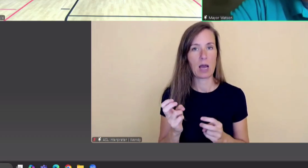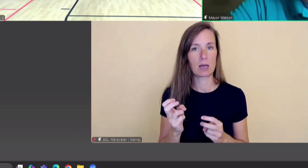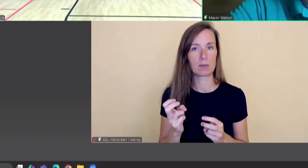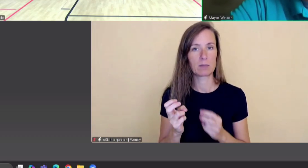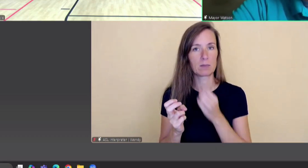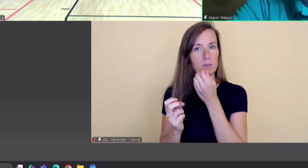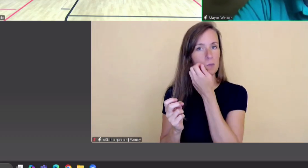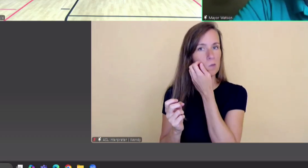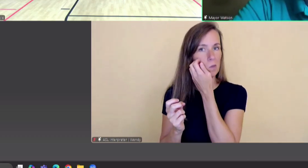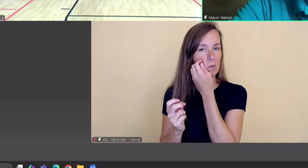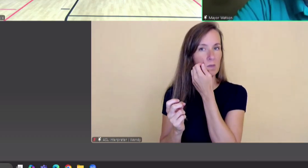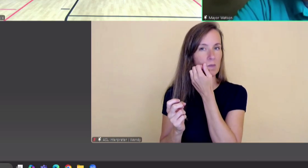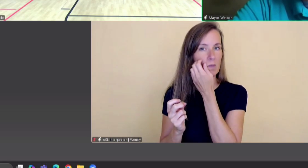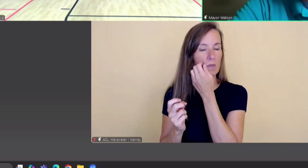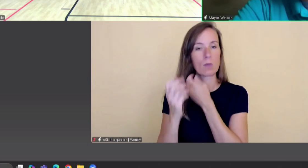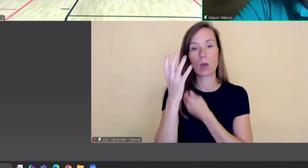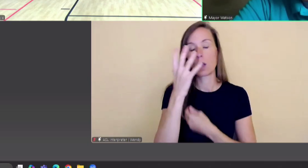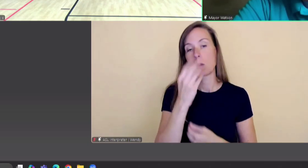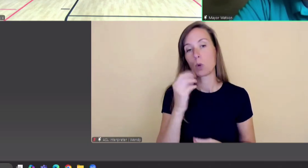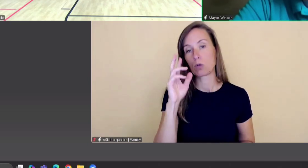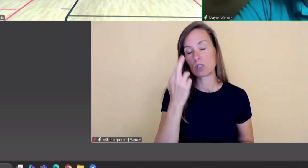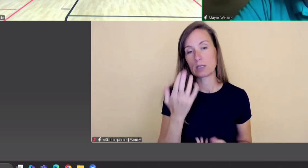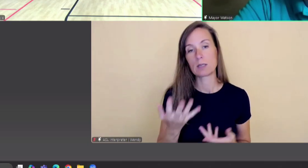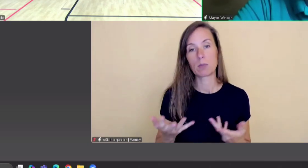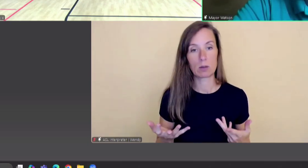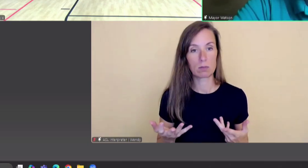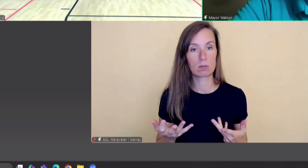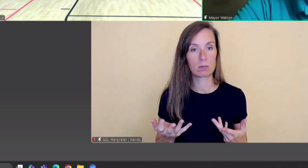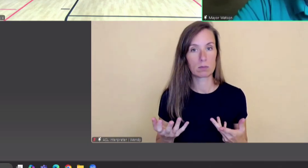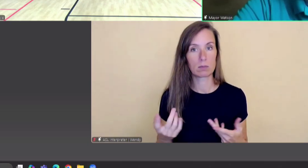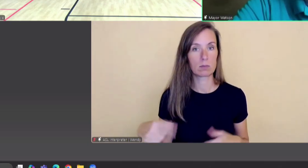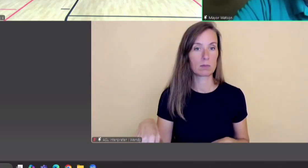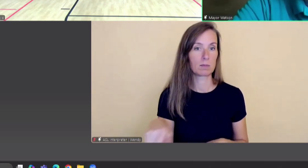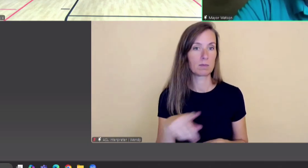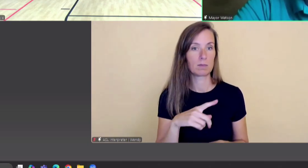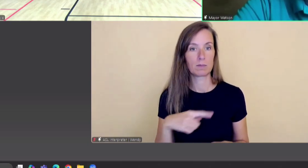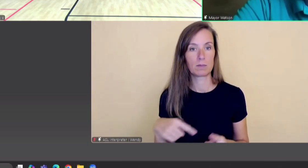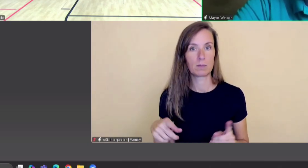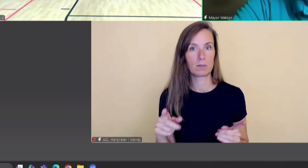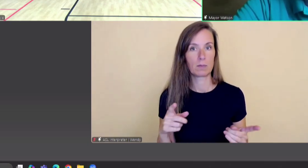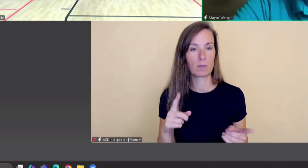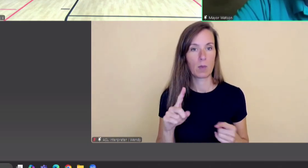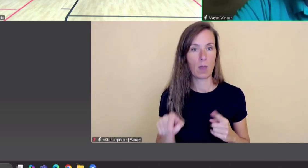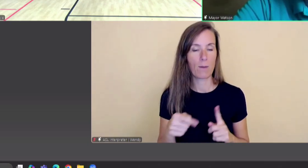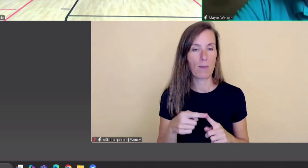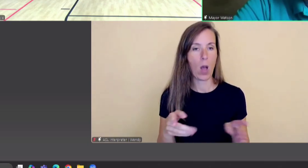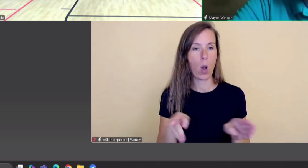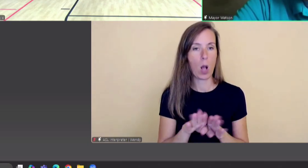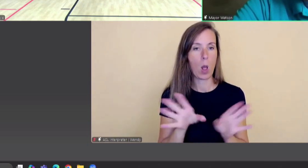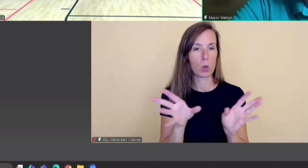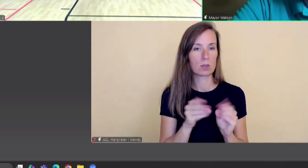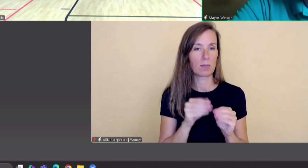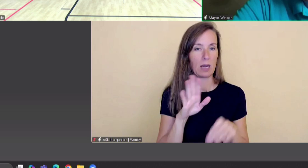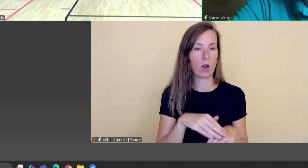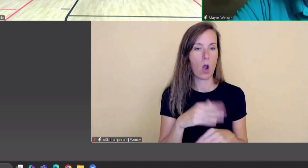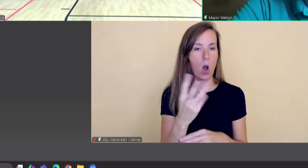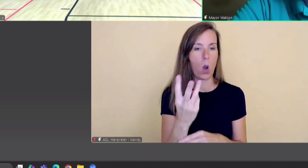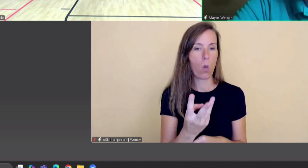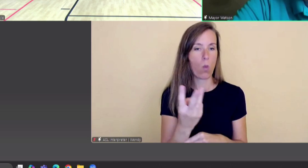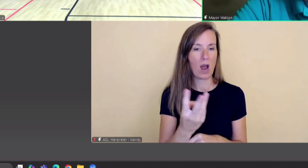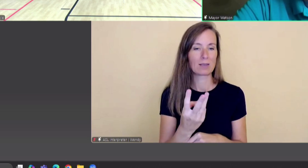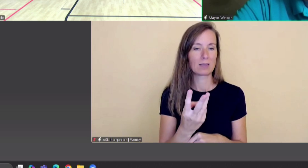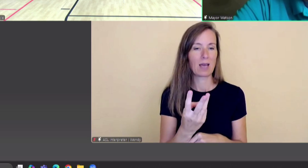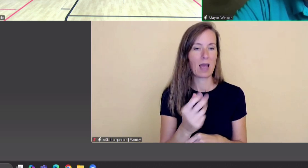pretty, reasonable consensus around having a closed meeting on Wednesday,